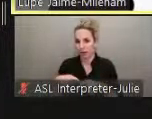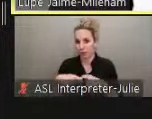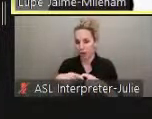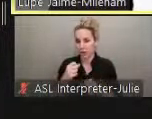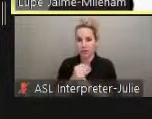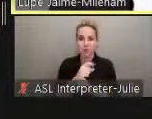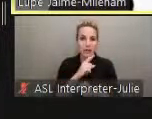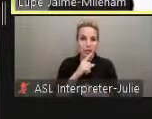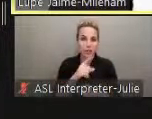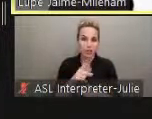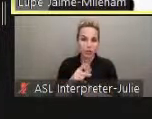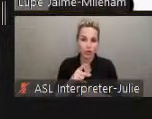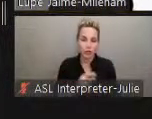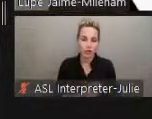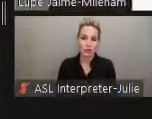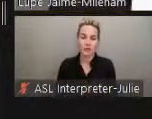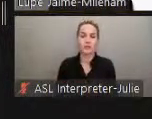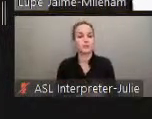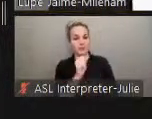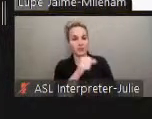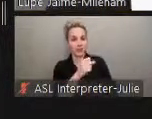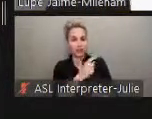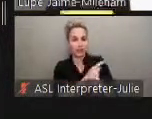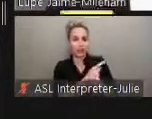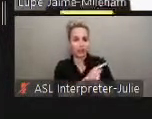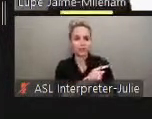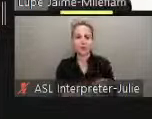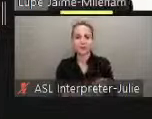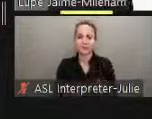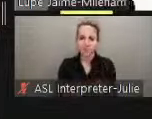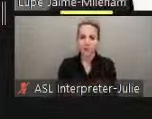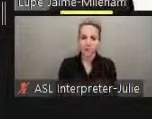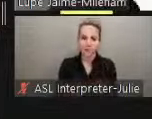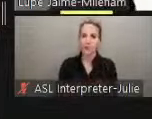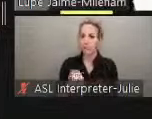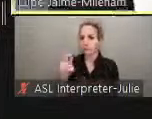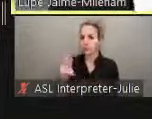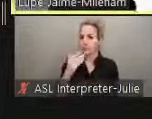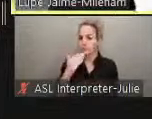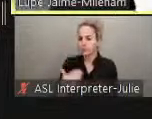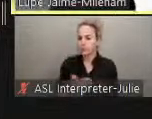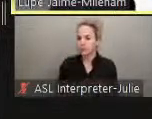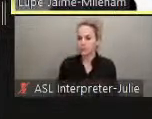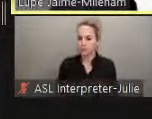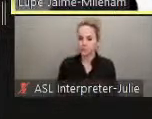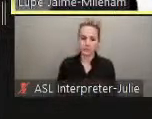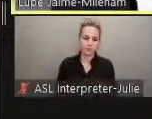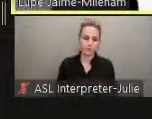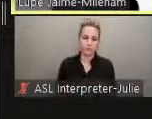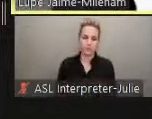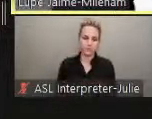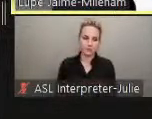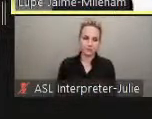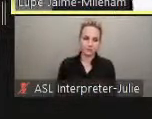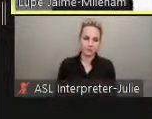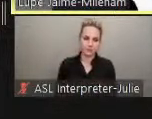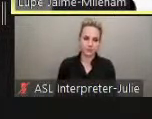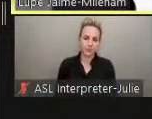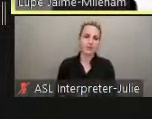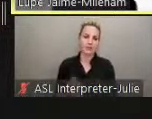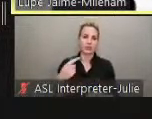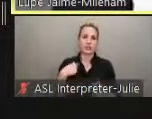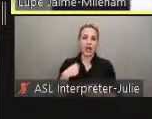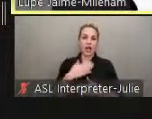I. Yes, Dr. Lupe, yes. Okay, thank you. Yeah, so let me first appreciate